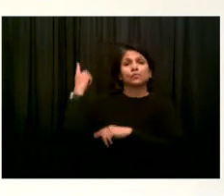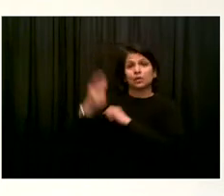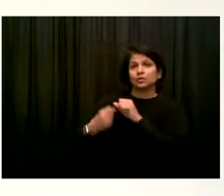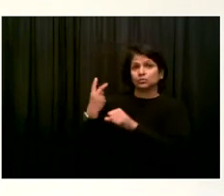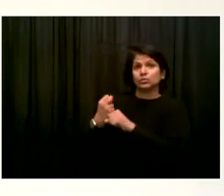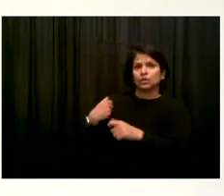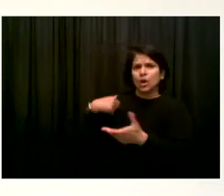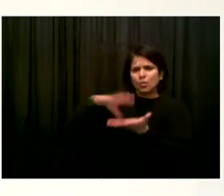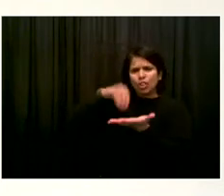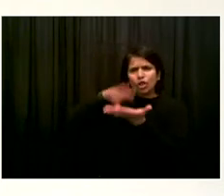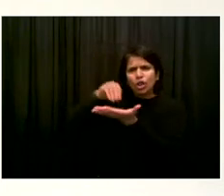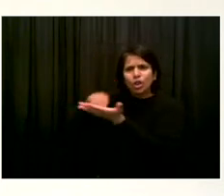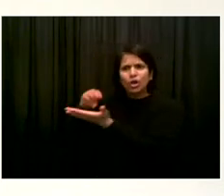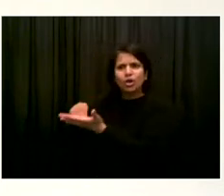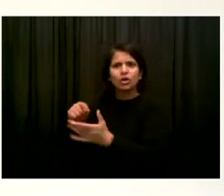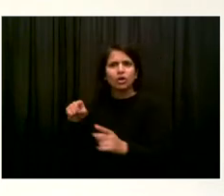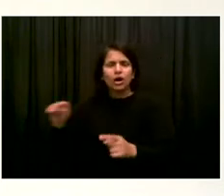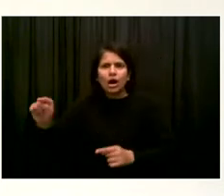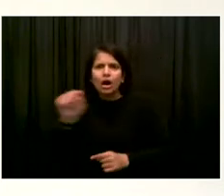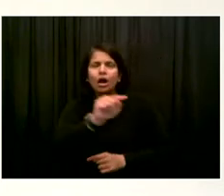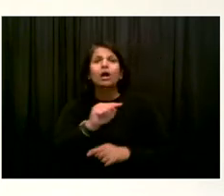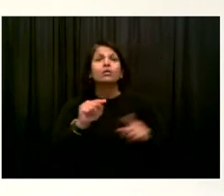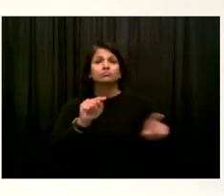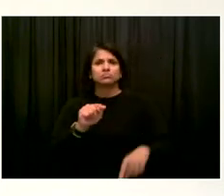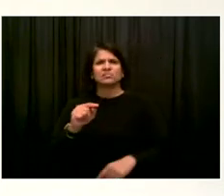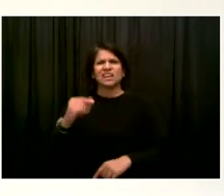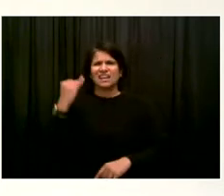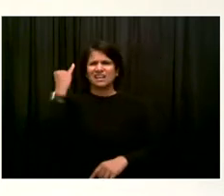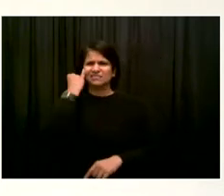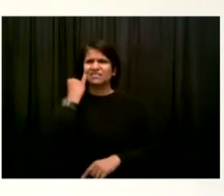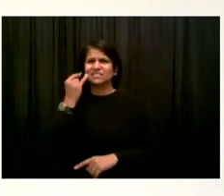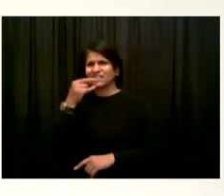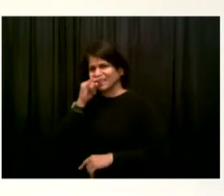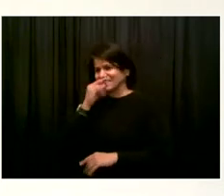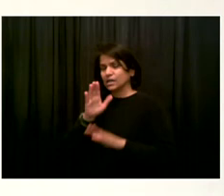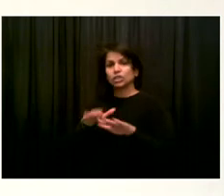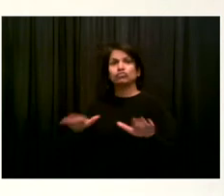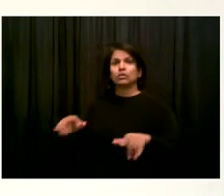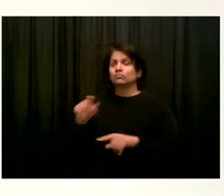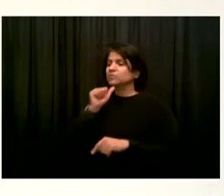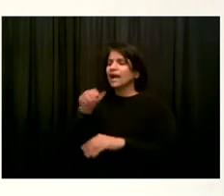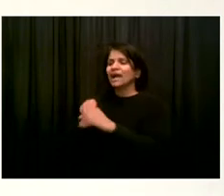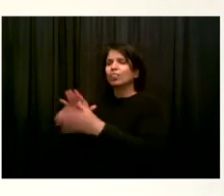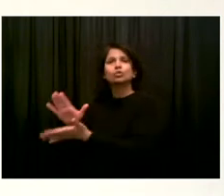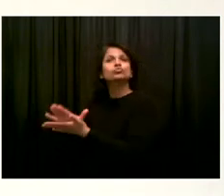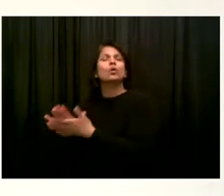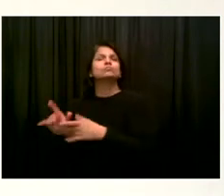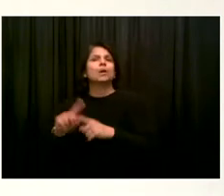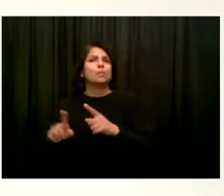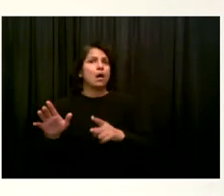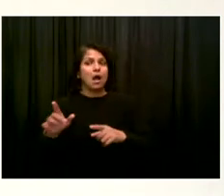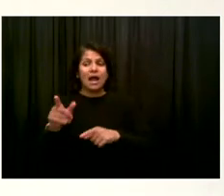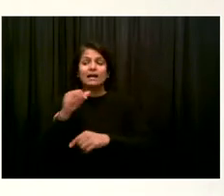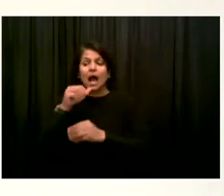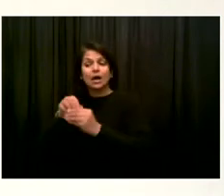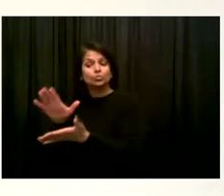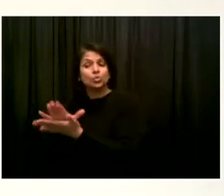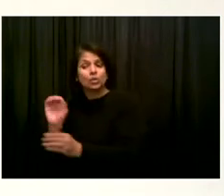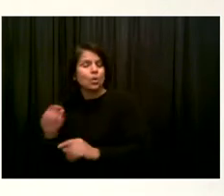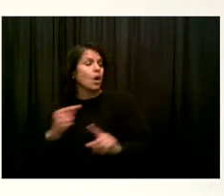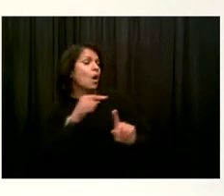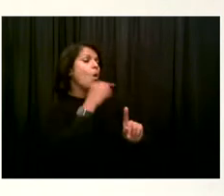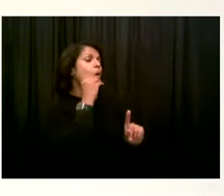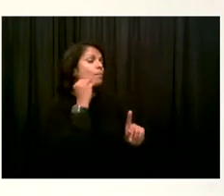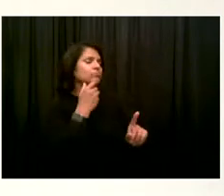just the educational inequalities, it is also things like, you know, children not being fed properly, not being having heating, not having access